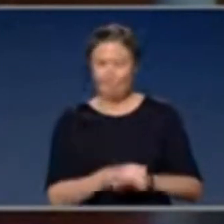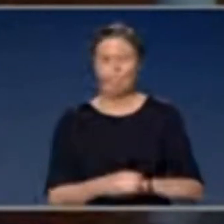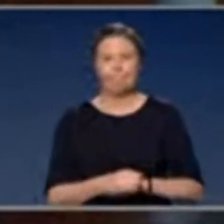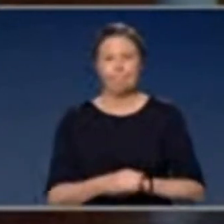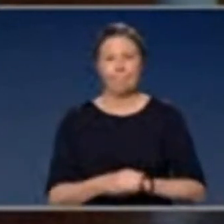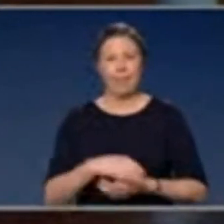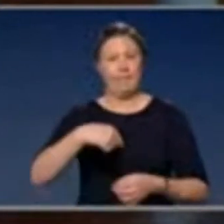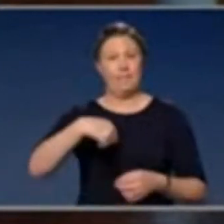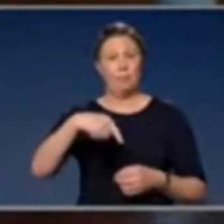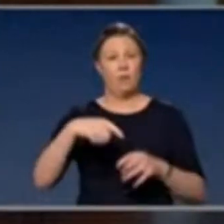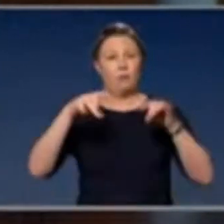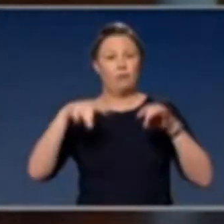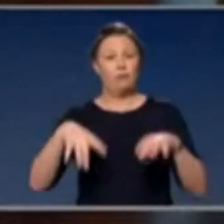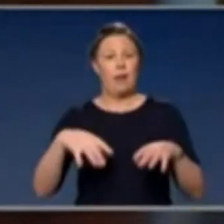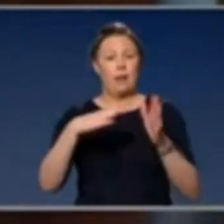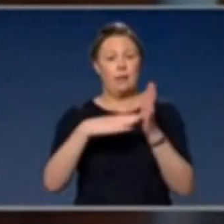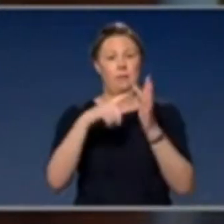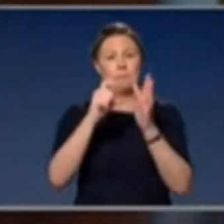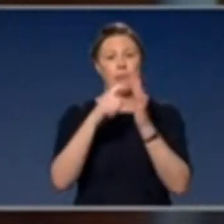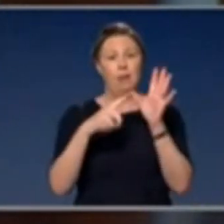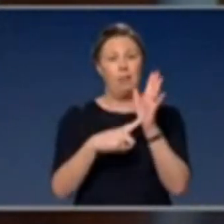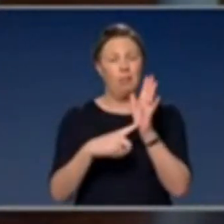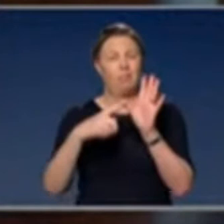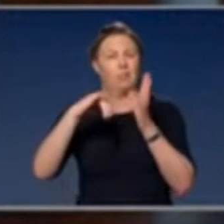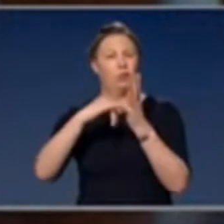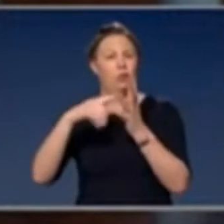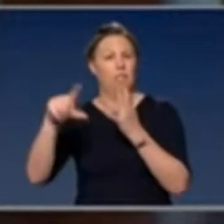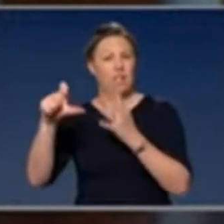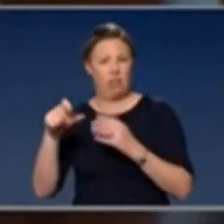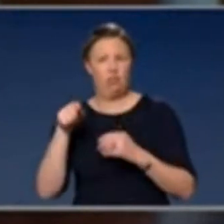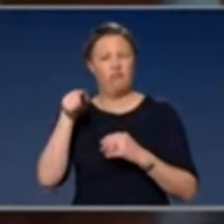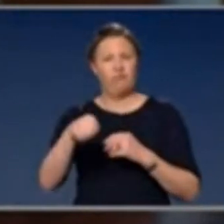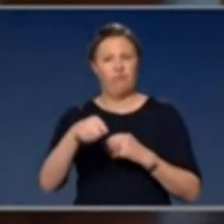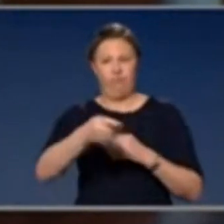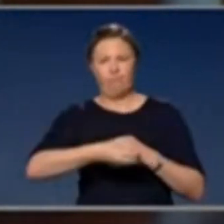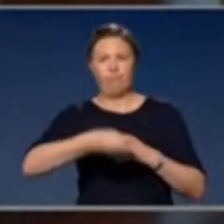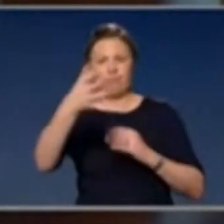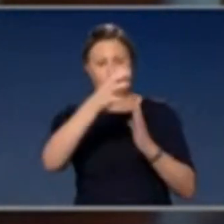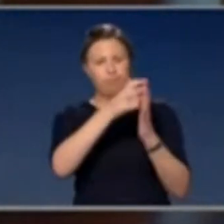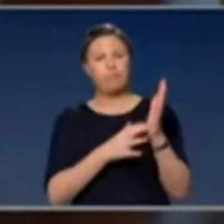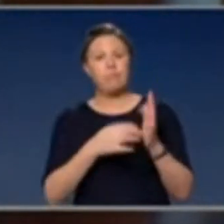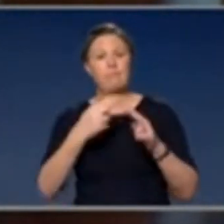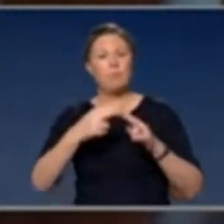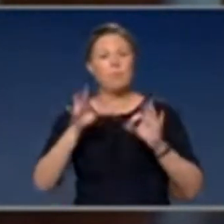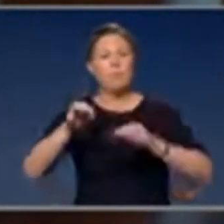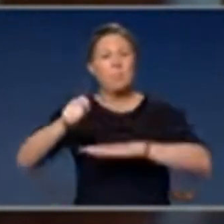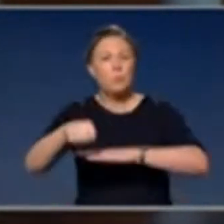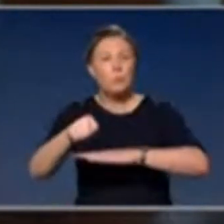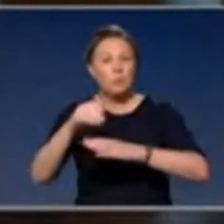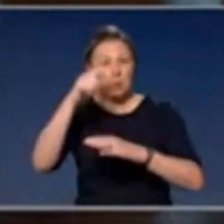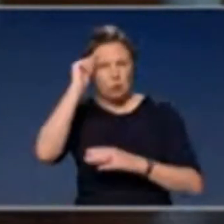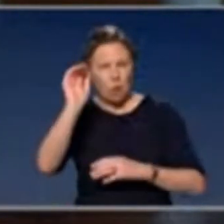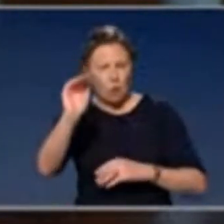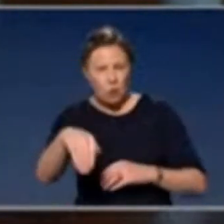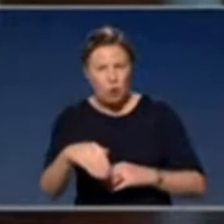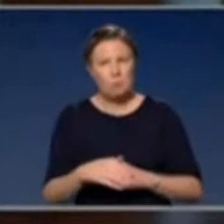This week, the Australian Medical Association, in its latest submission to the Royal Commission, said that there should be a look